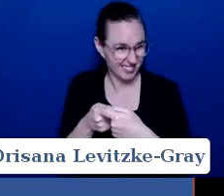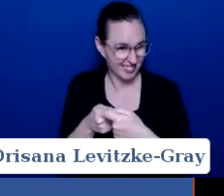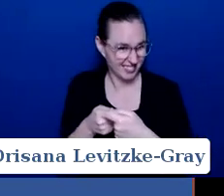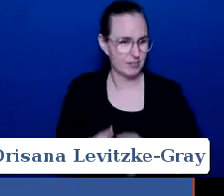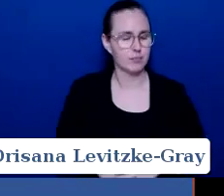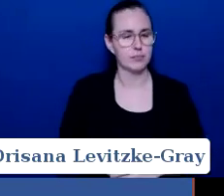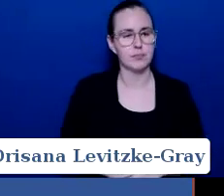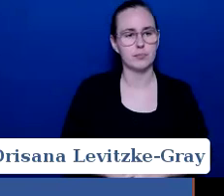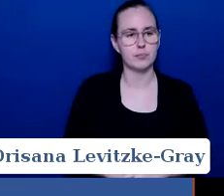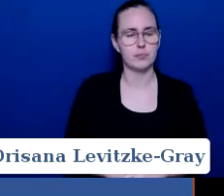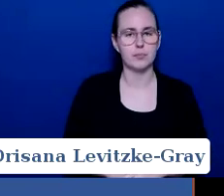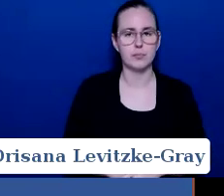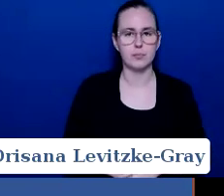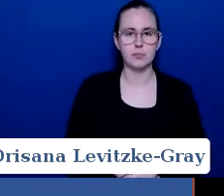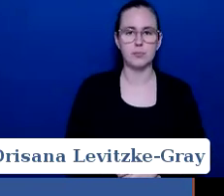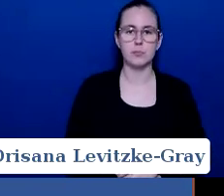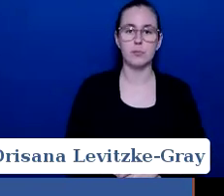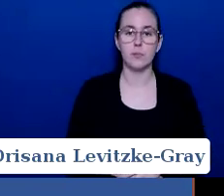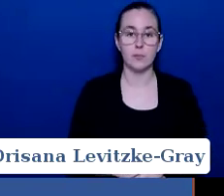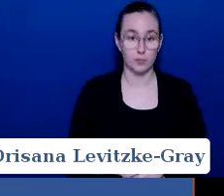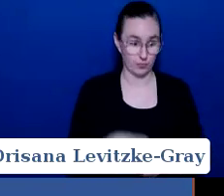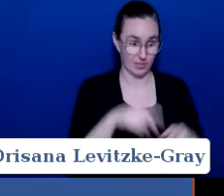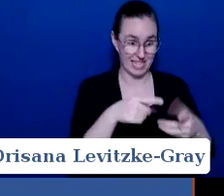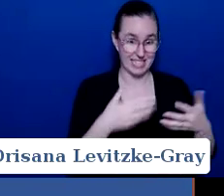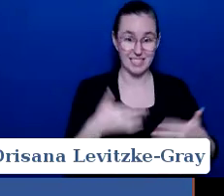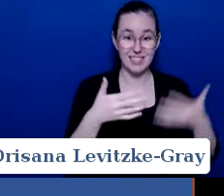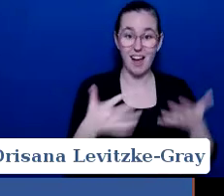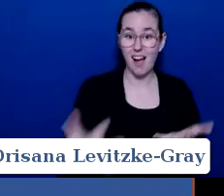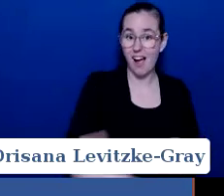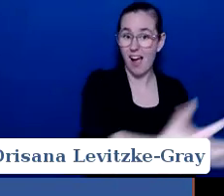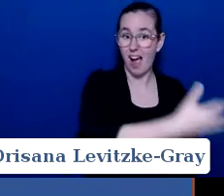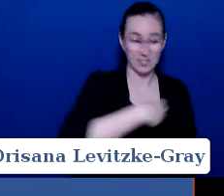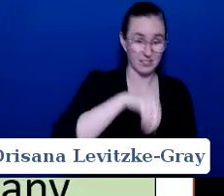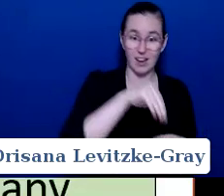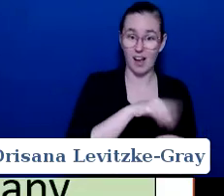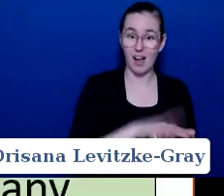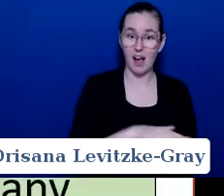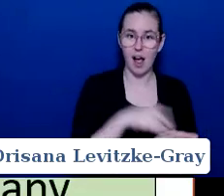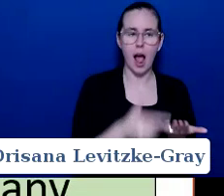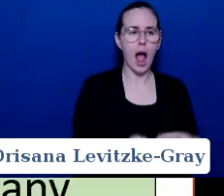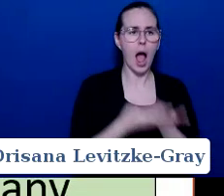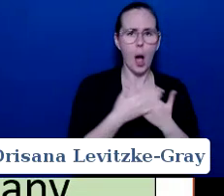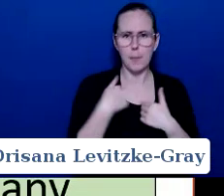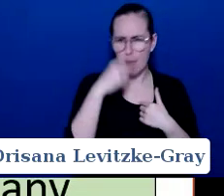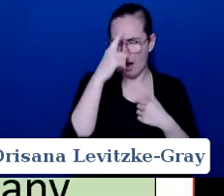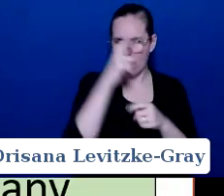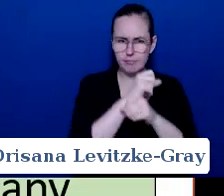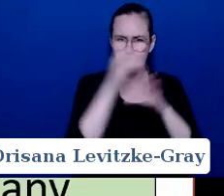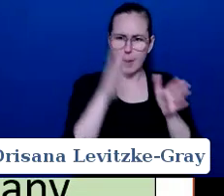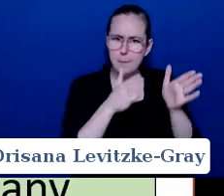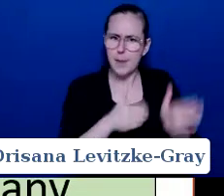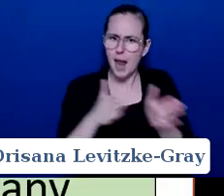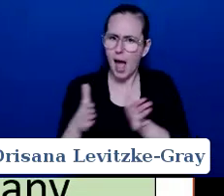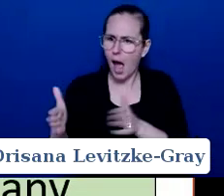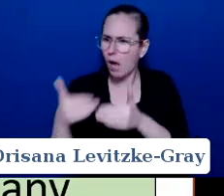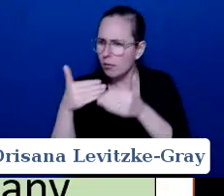designing, planning, costing required services to respond to unmet support needs. One of the things that is